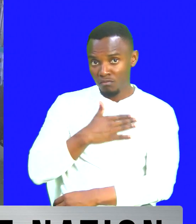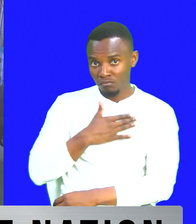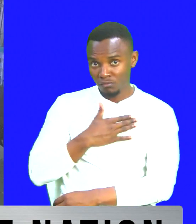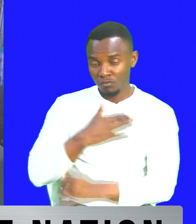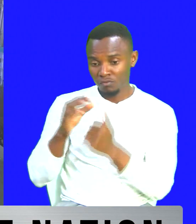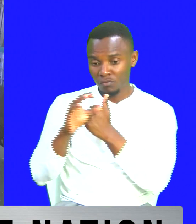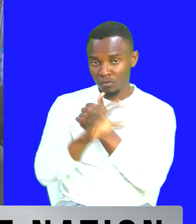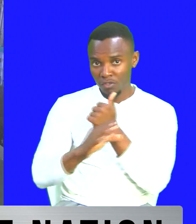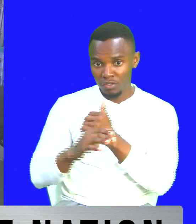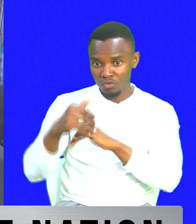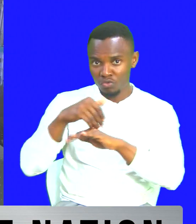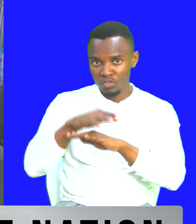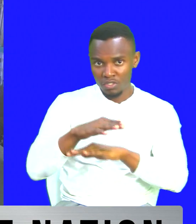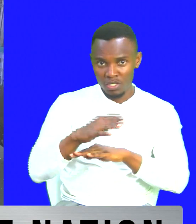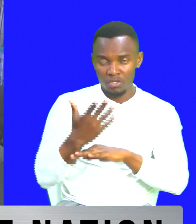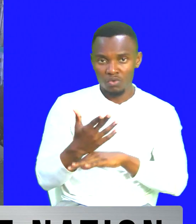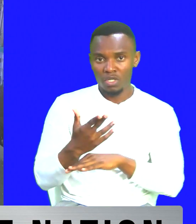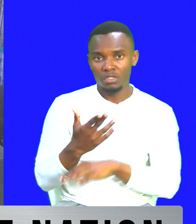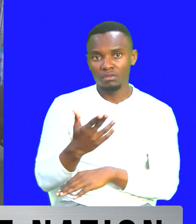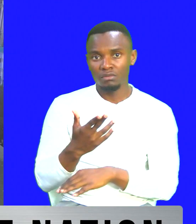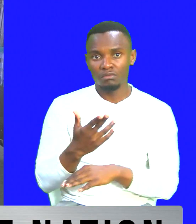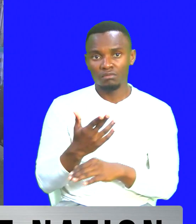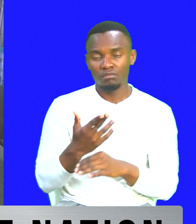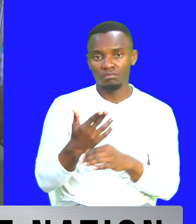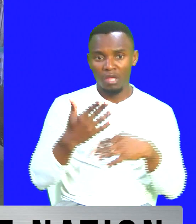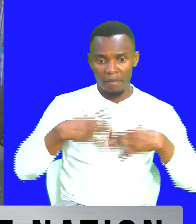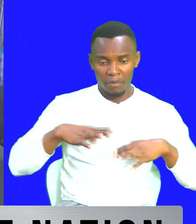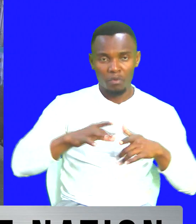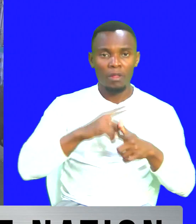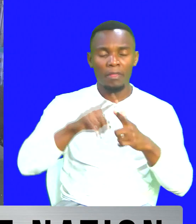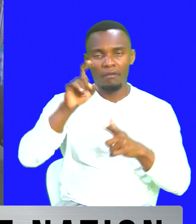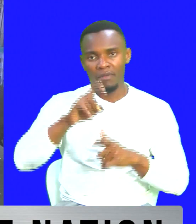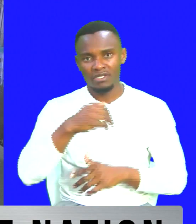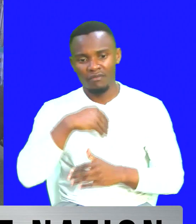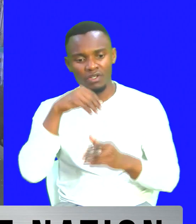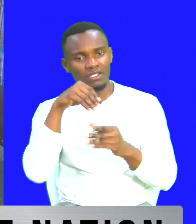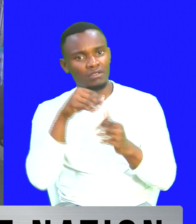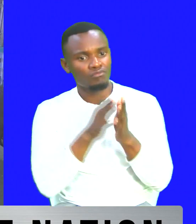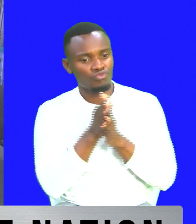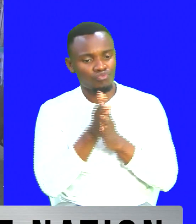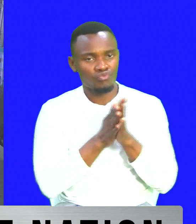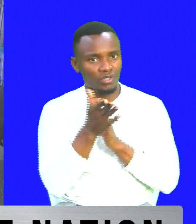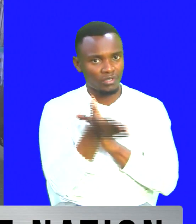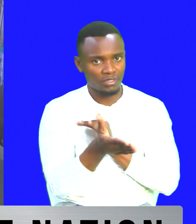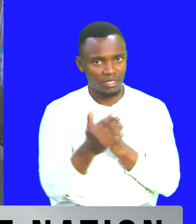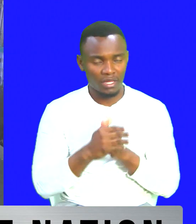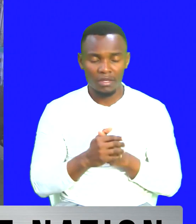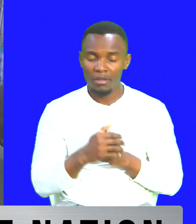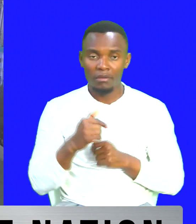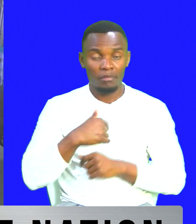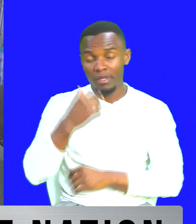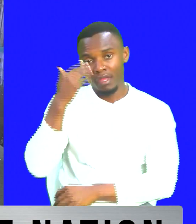ventured interests. I don't need to be told that. And I don't see what ventured interest we have in Kenya unless someone wants to invest